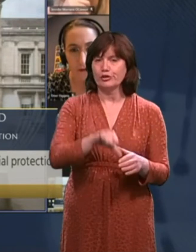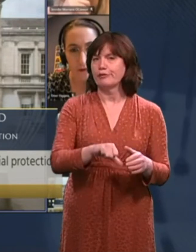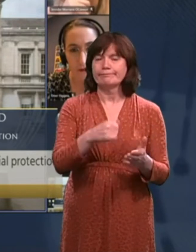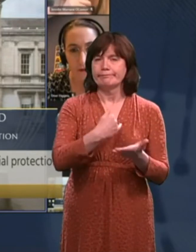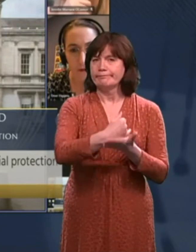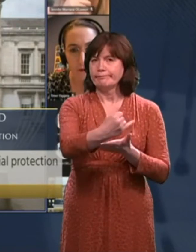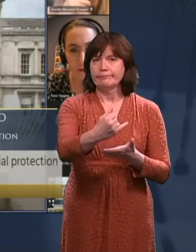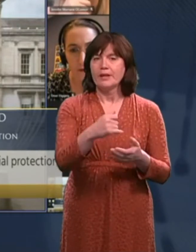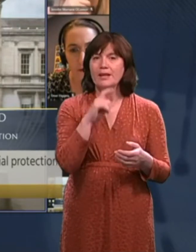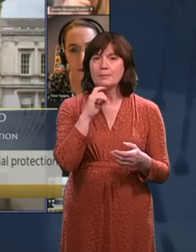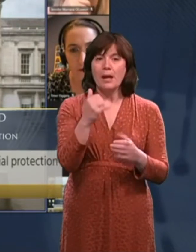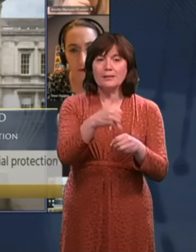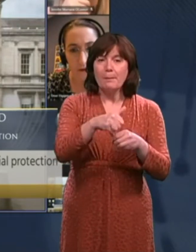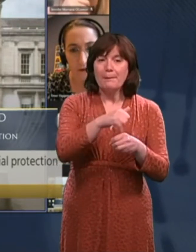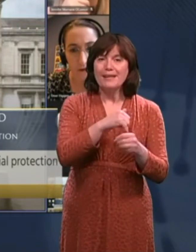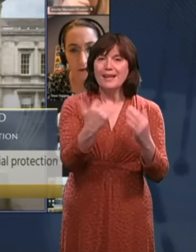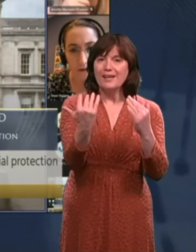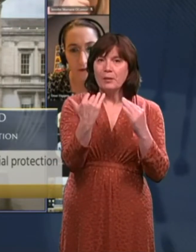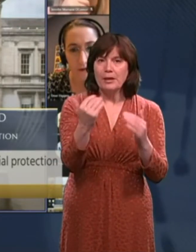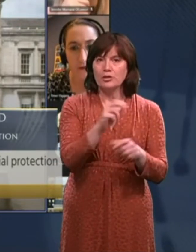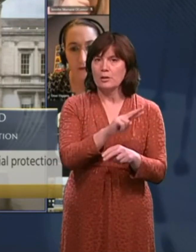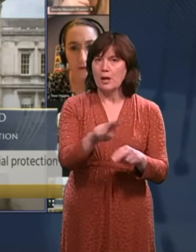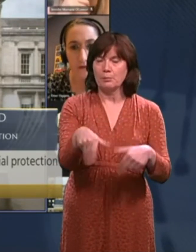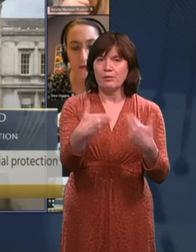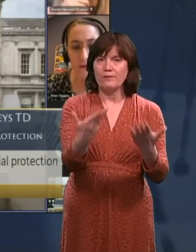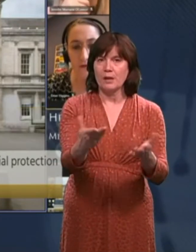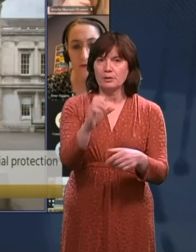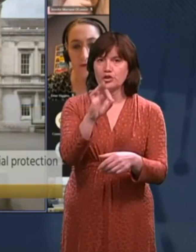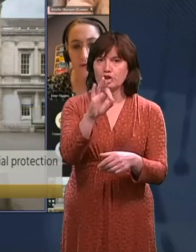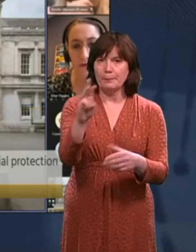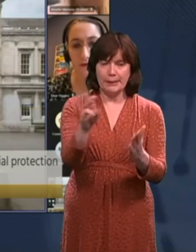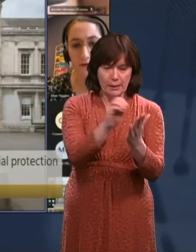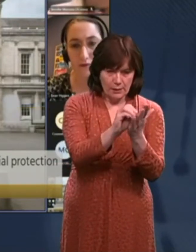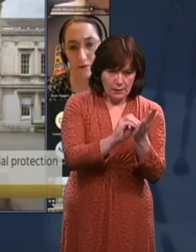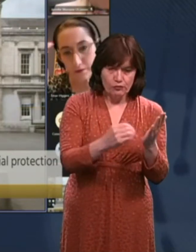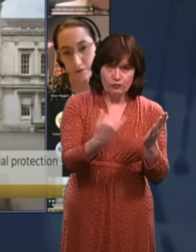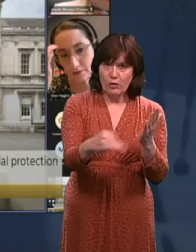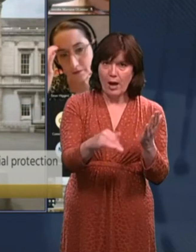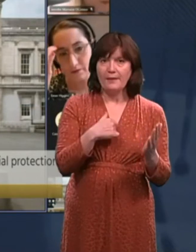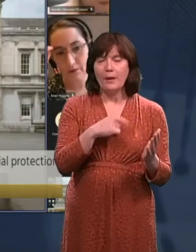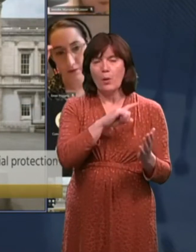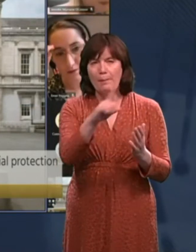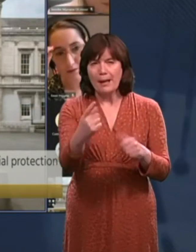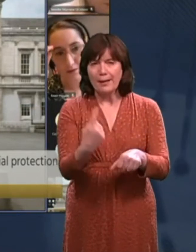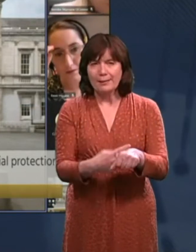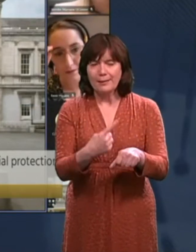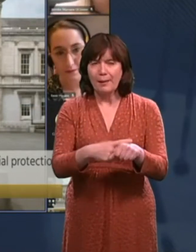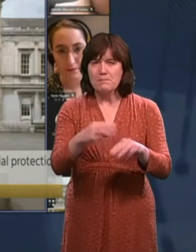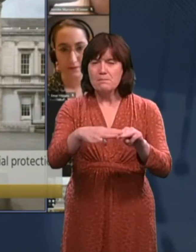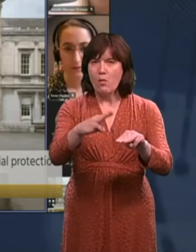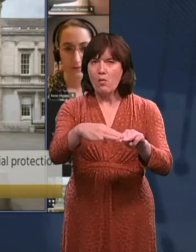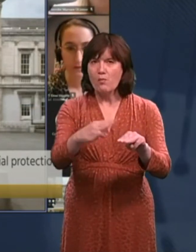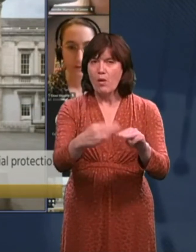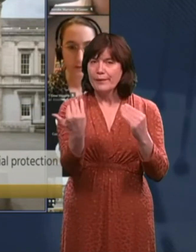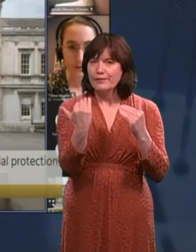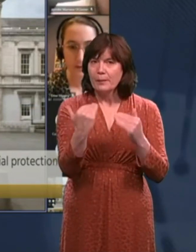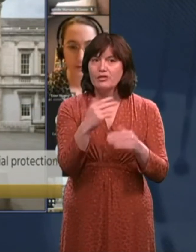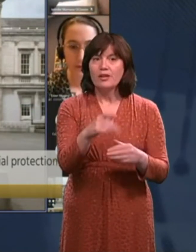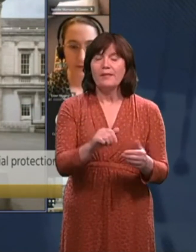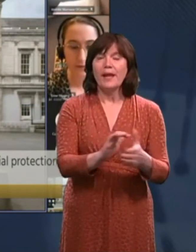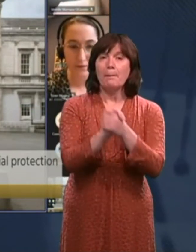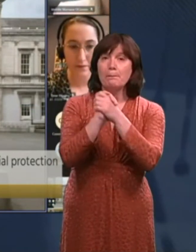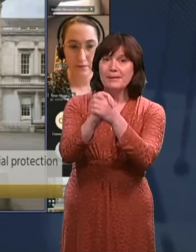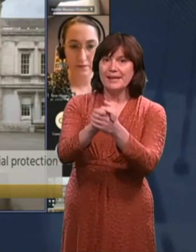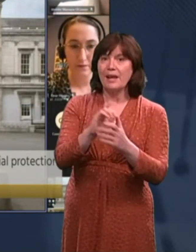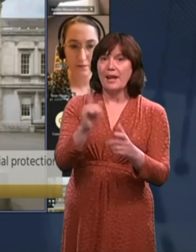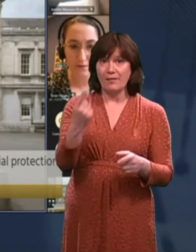medical information hasn't been provided. Most people go back to their doctor to get clarification, and when it's processed again, and I've